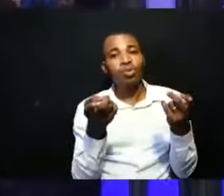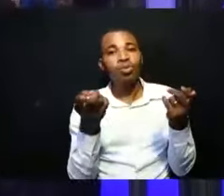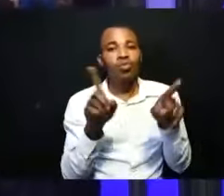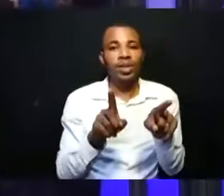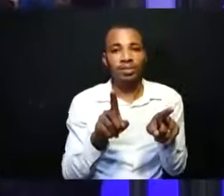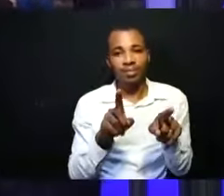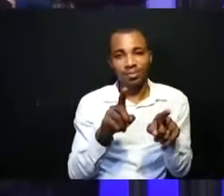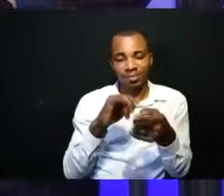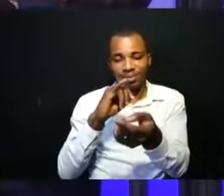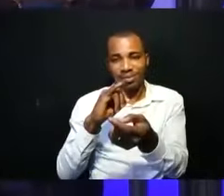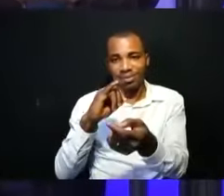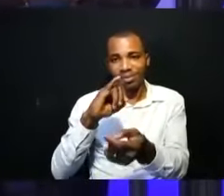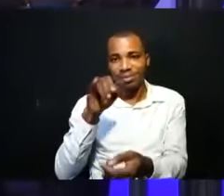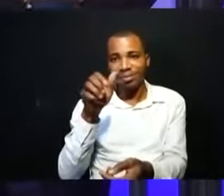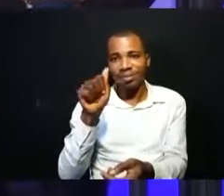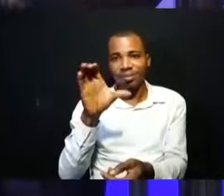had brother